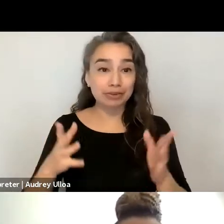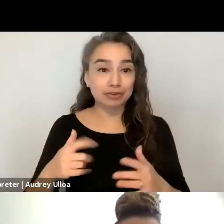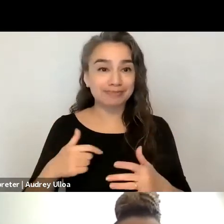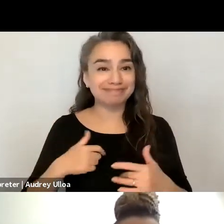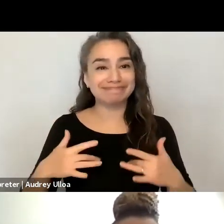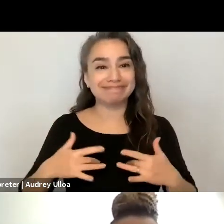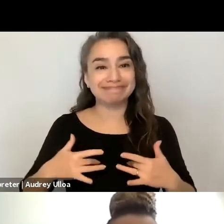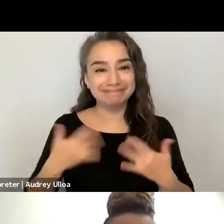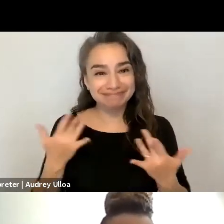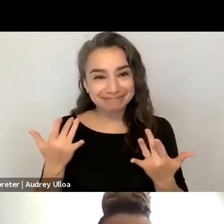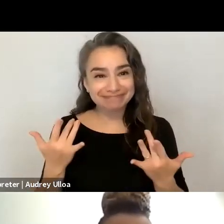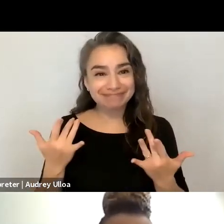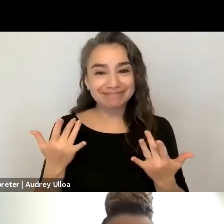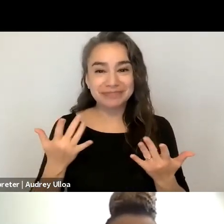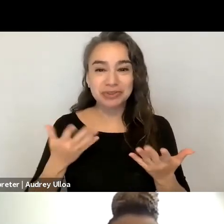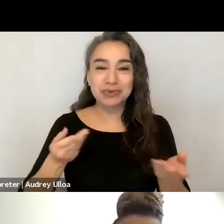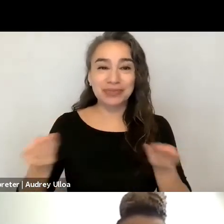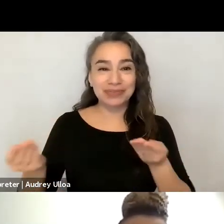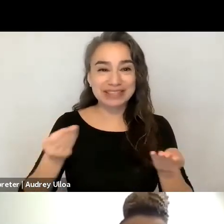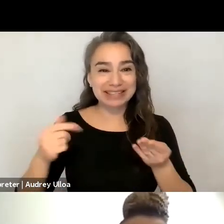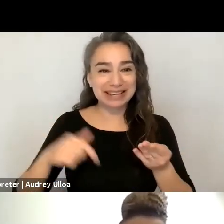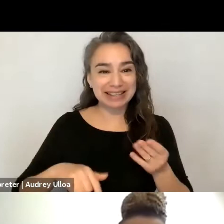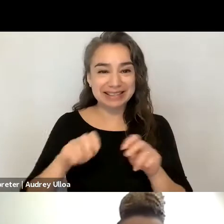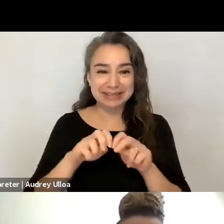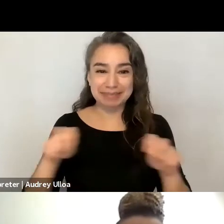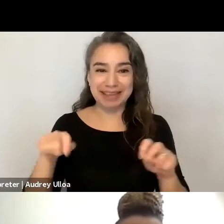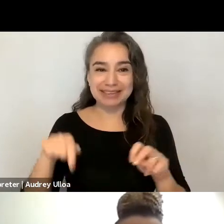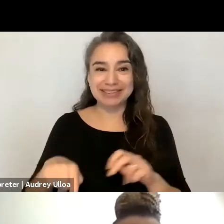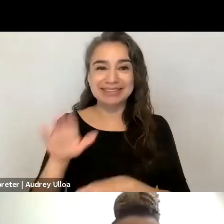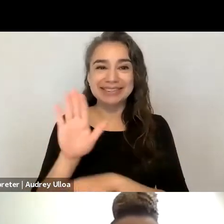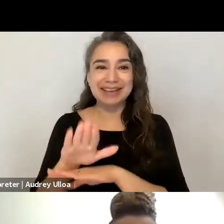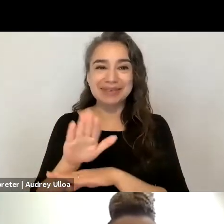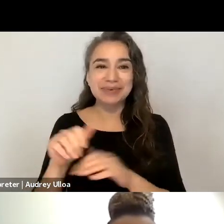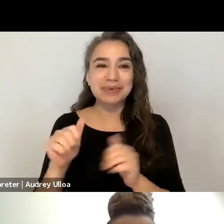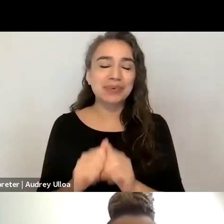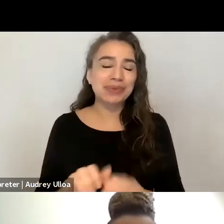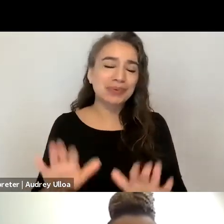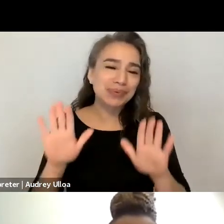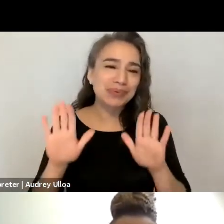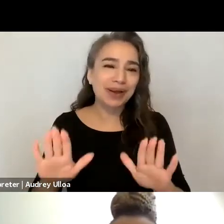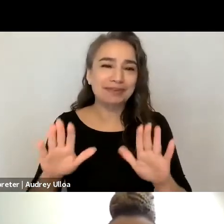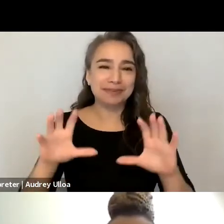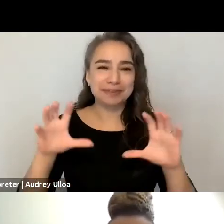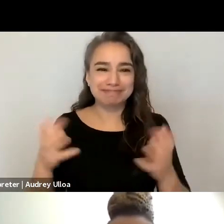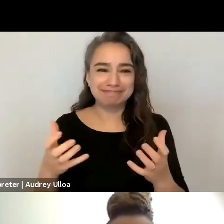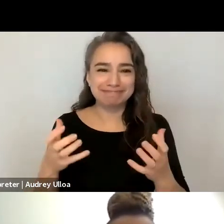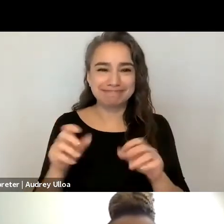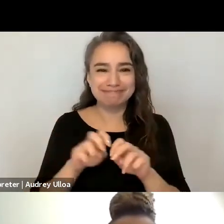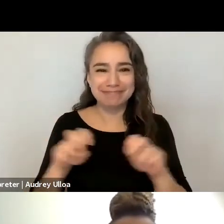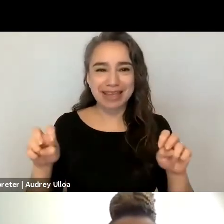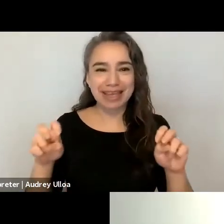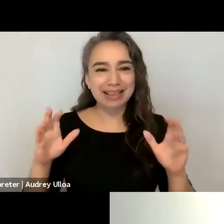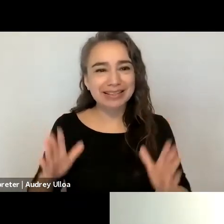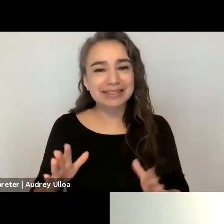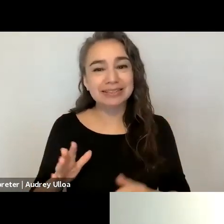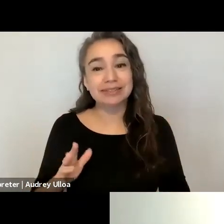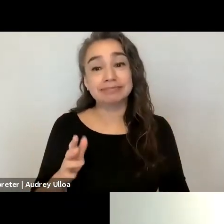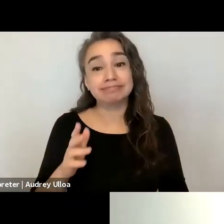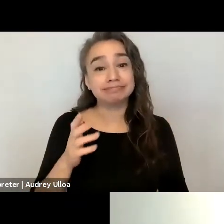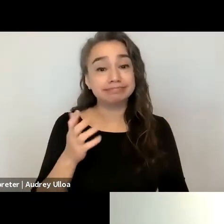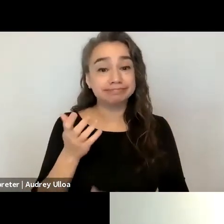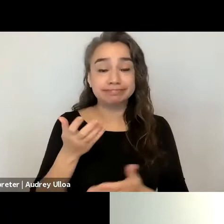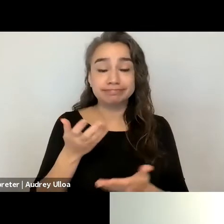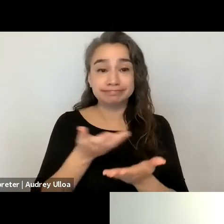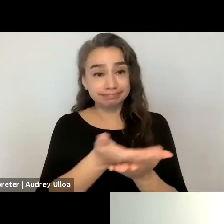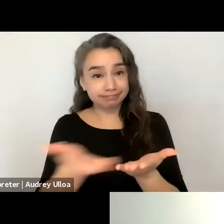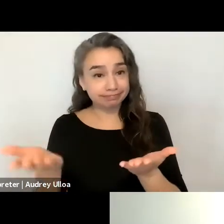able to facilitate this panel this afternoon with this wonderful set of panelists who have just